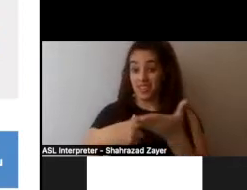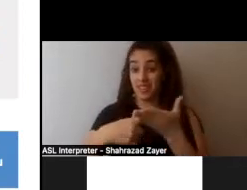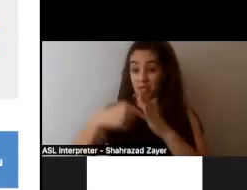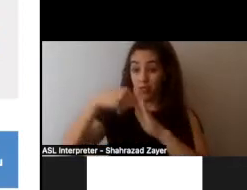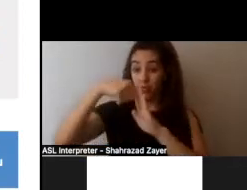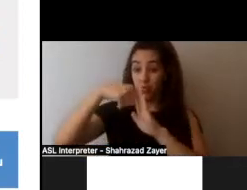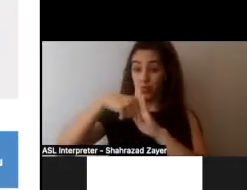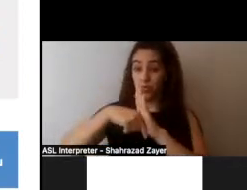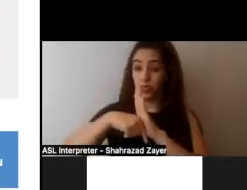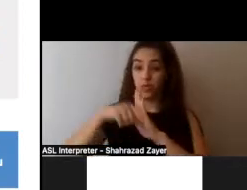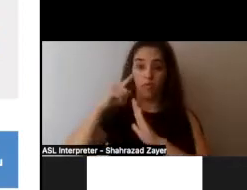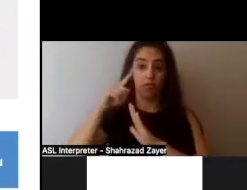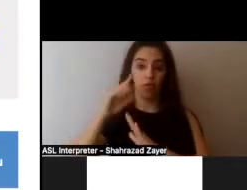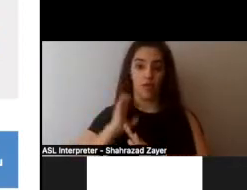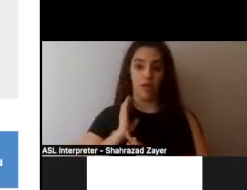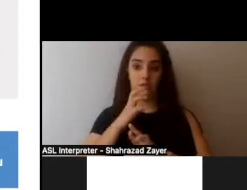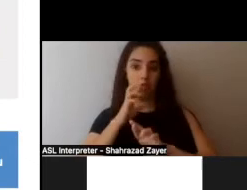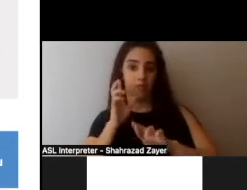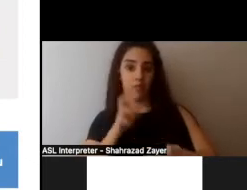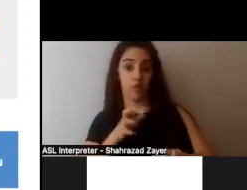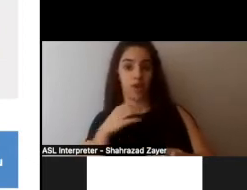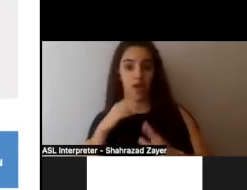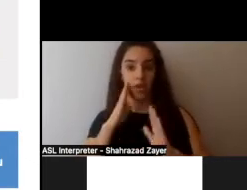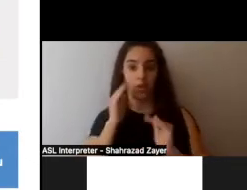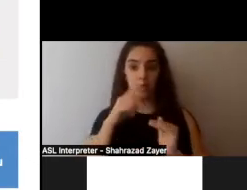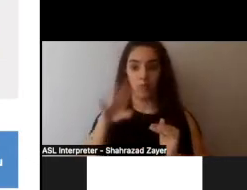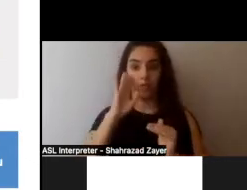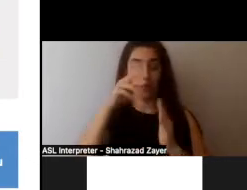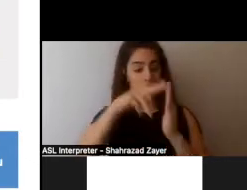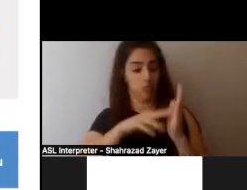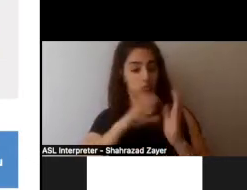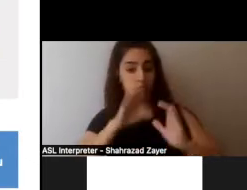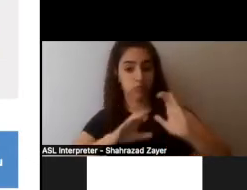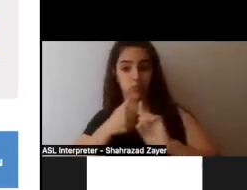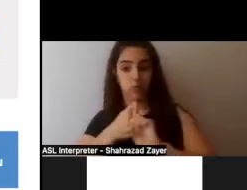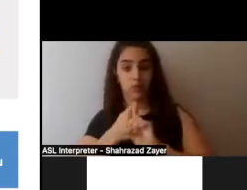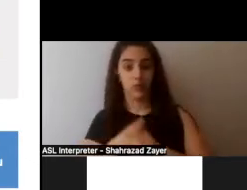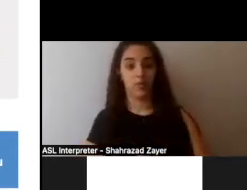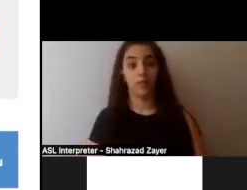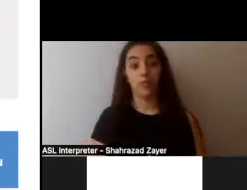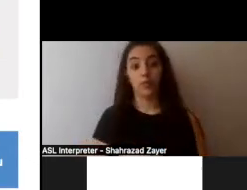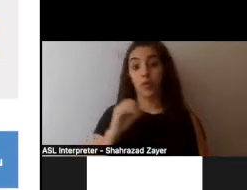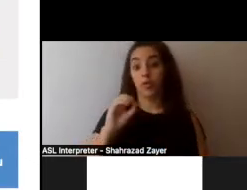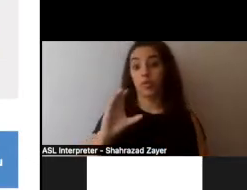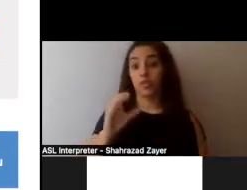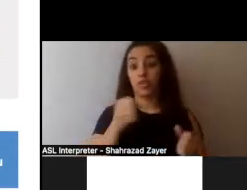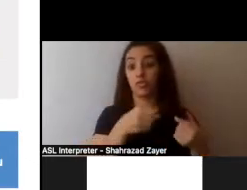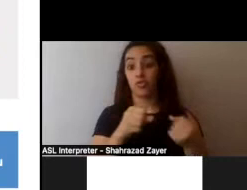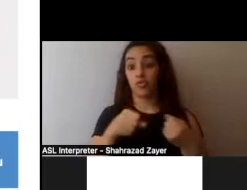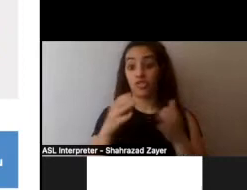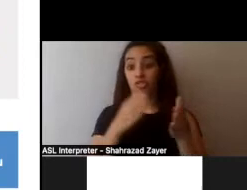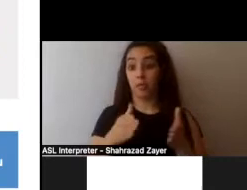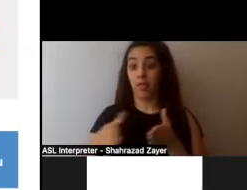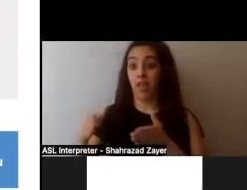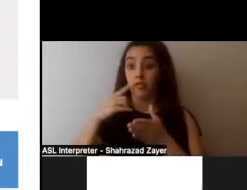will explore. And the Orange County Strategic Plan for Aging has helped